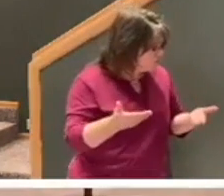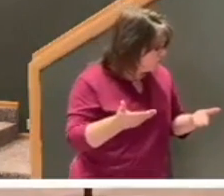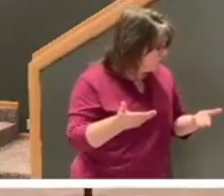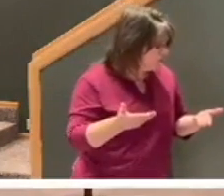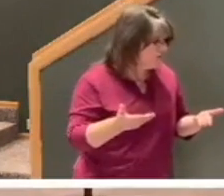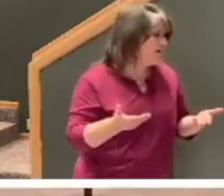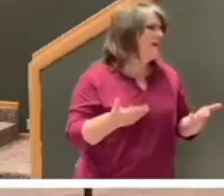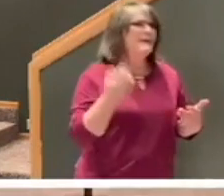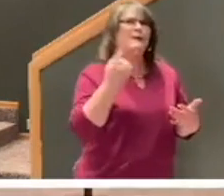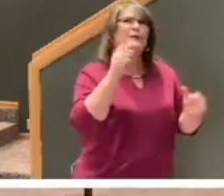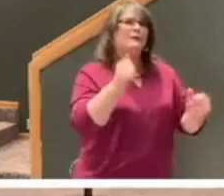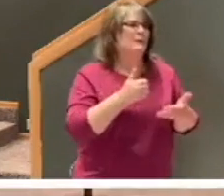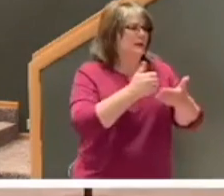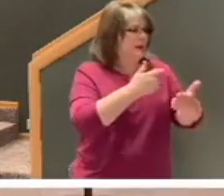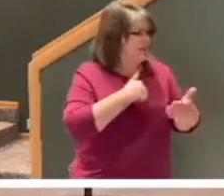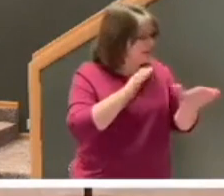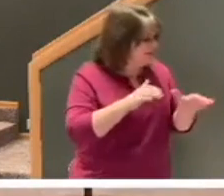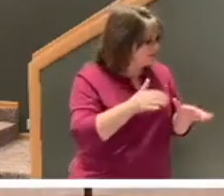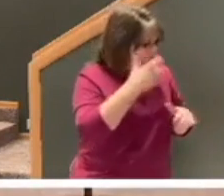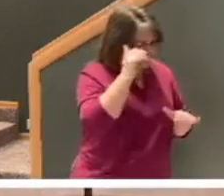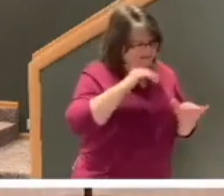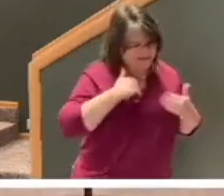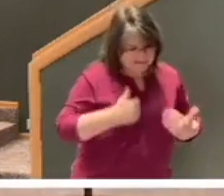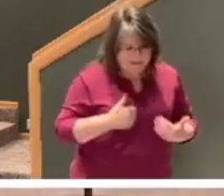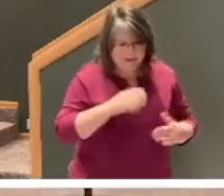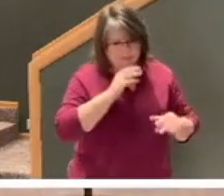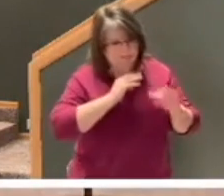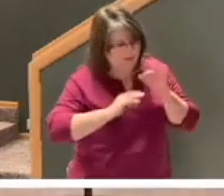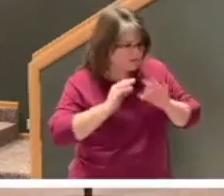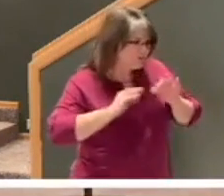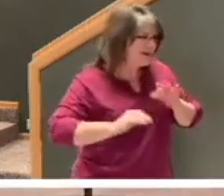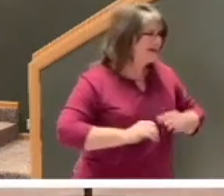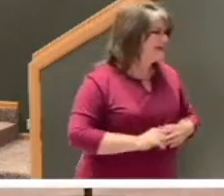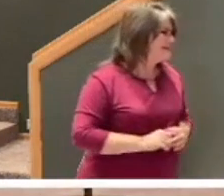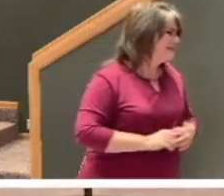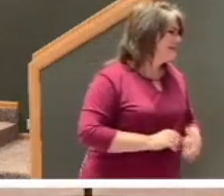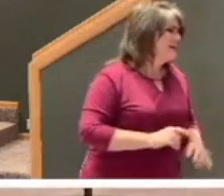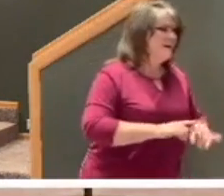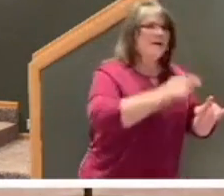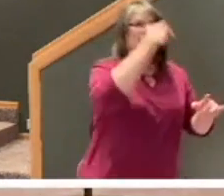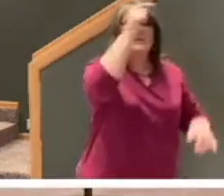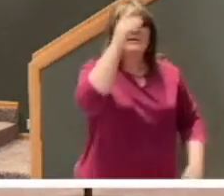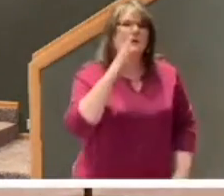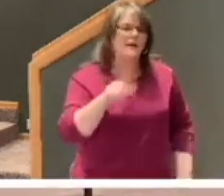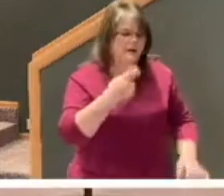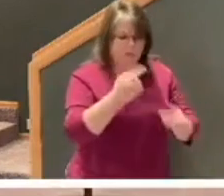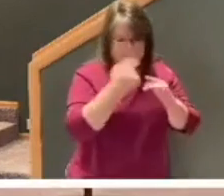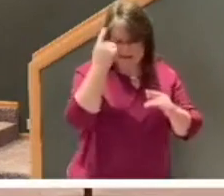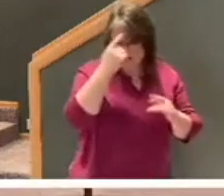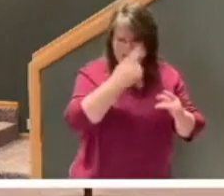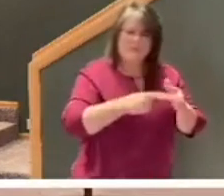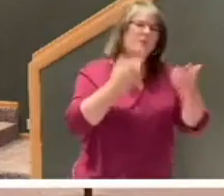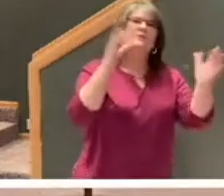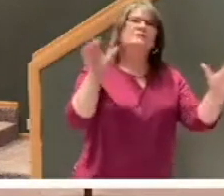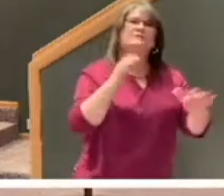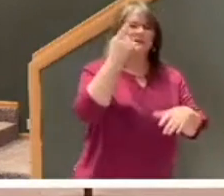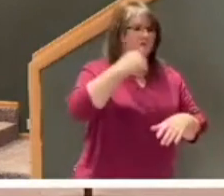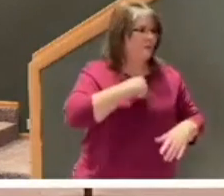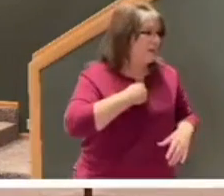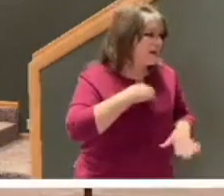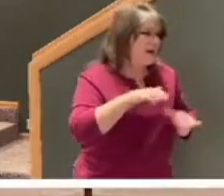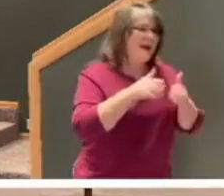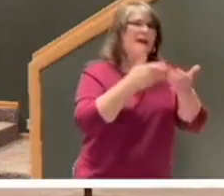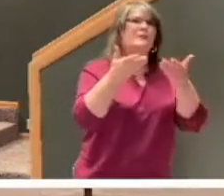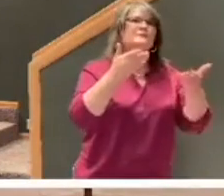only you can enable me to do, because I get tired and I get frustrated. But God, when I think about what you've done for me and how